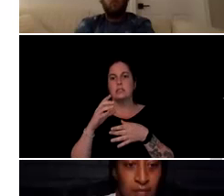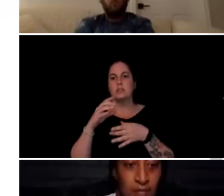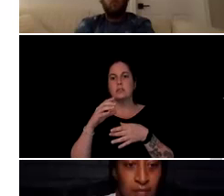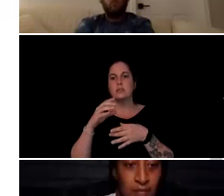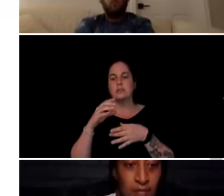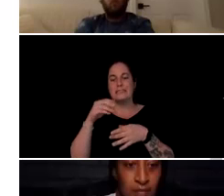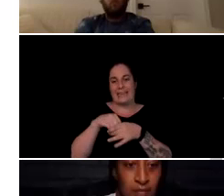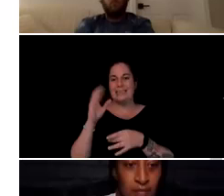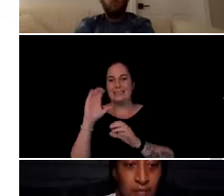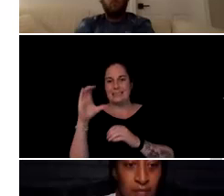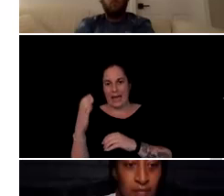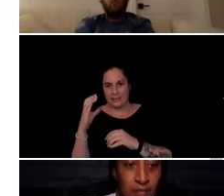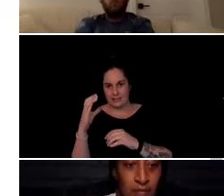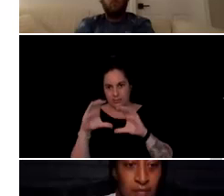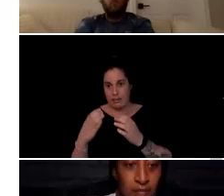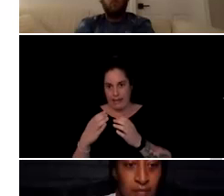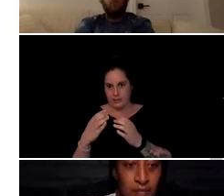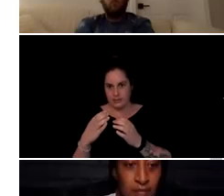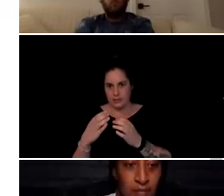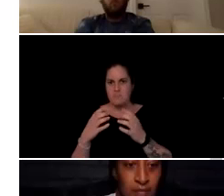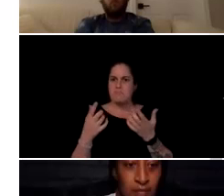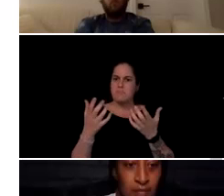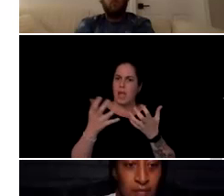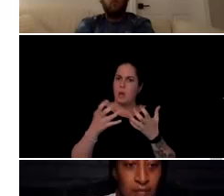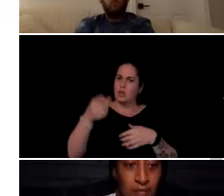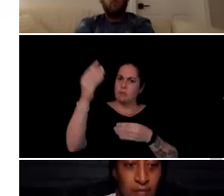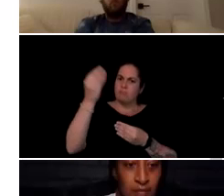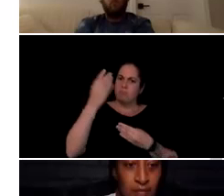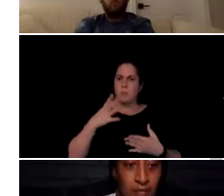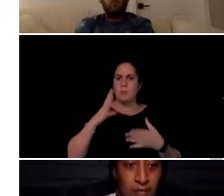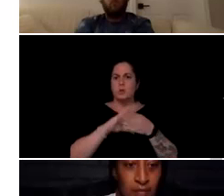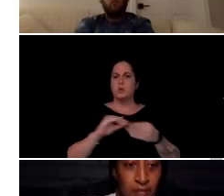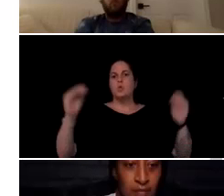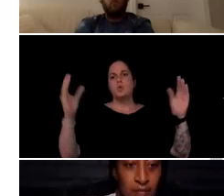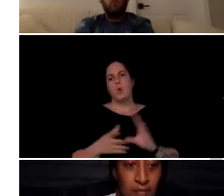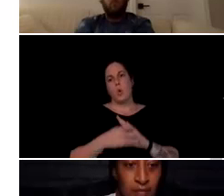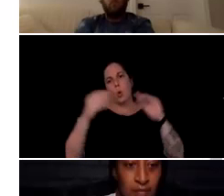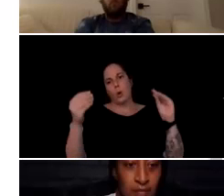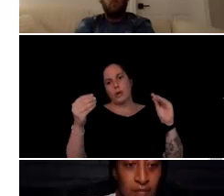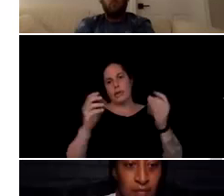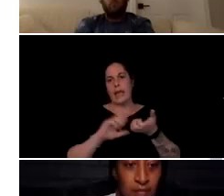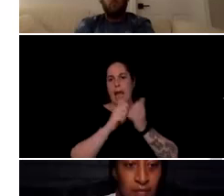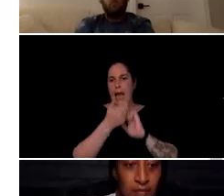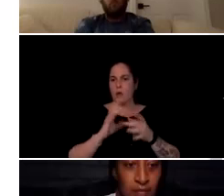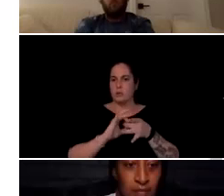I tell students, tell me the story of your article and how it connects to our class.